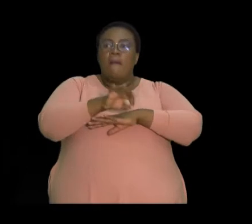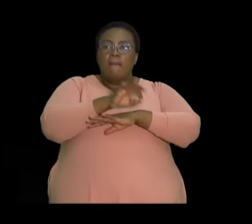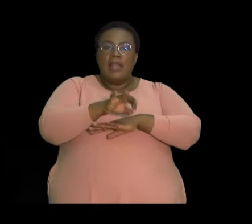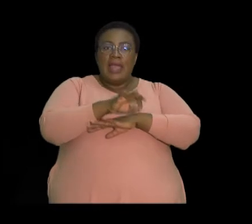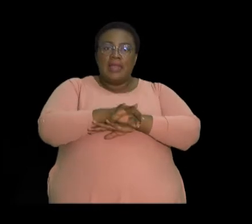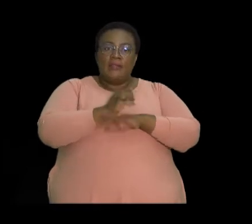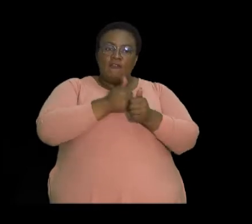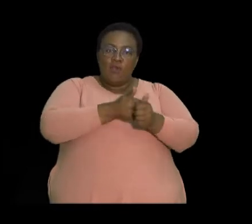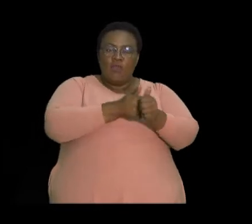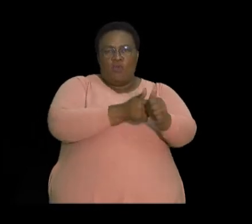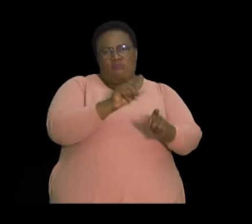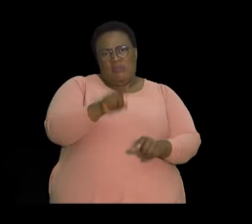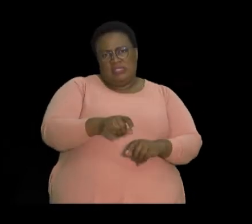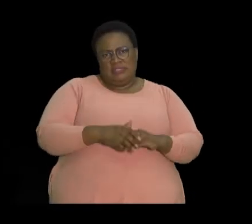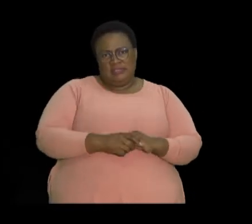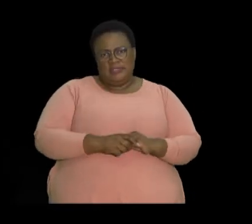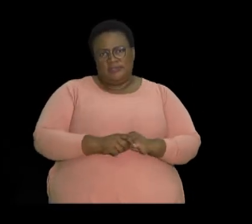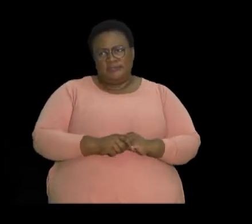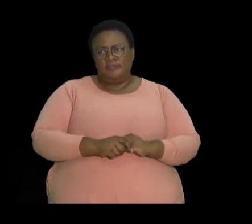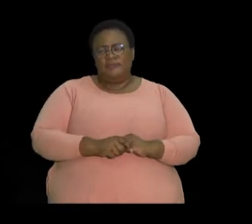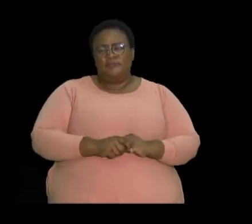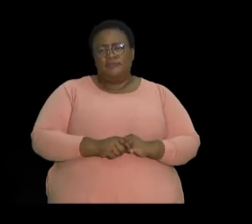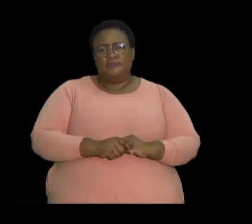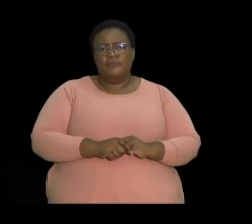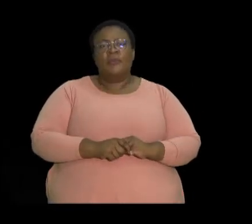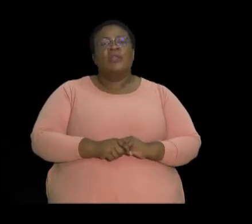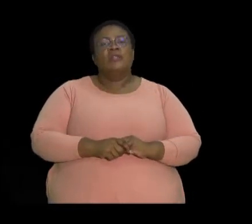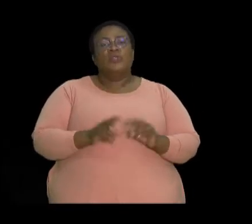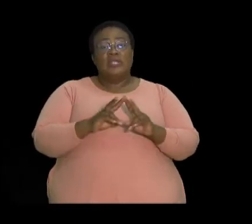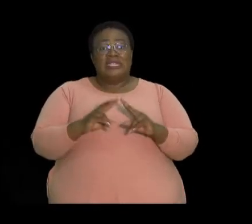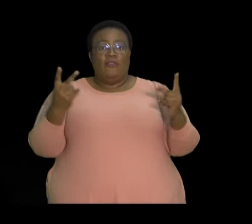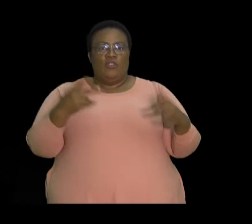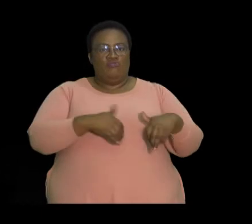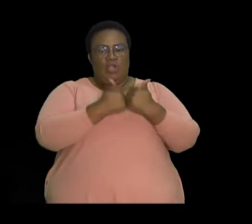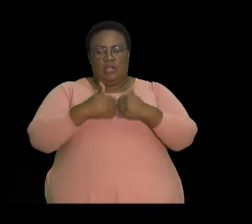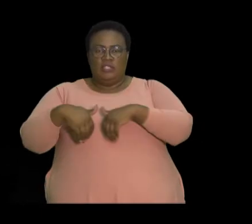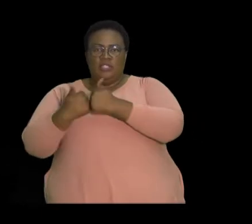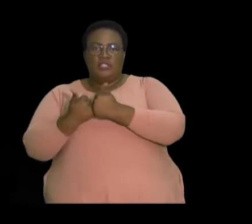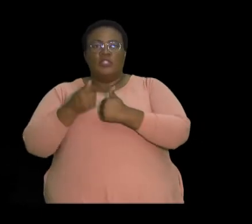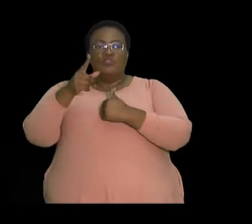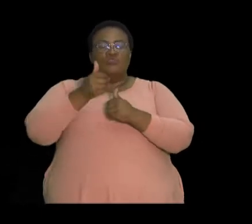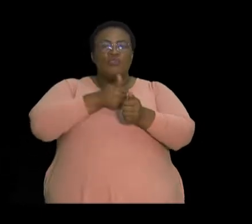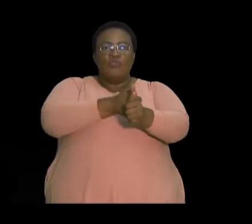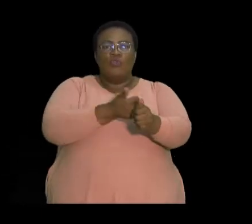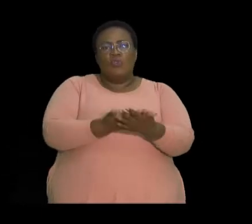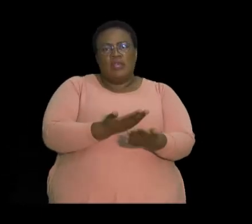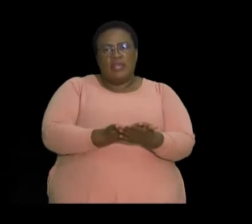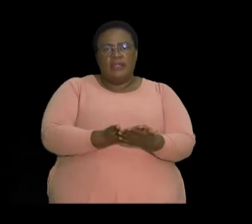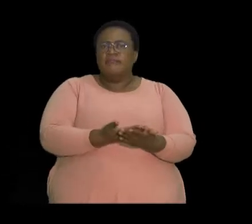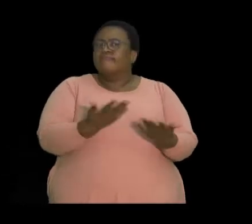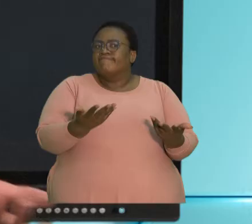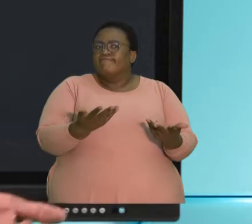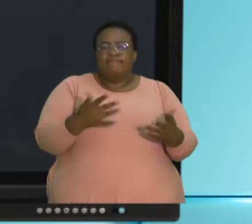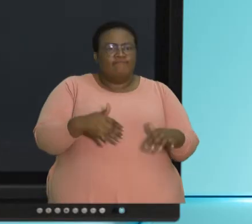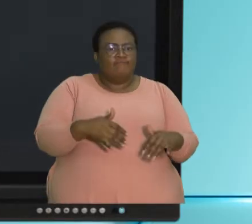regularly. When you talk about following a plan regularly, there's different challenges that you can follow here. It can be a challenge of saving